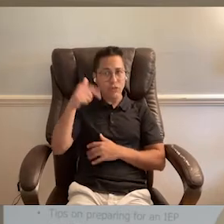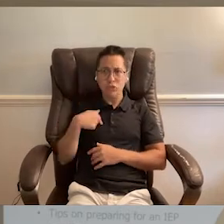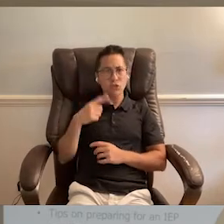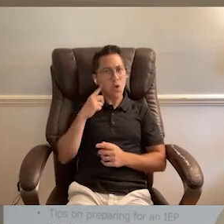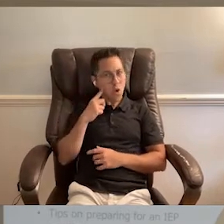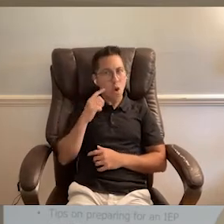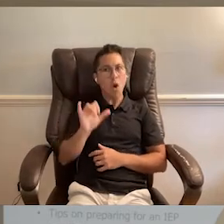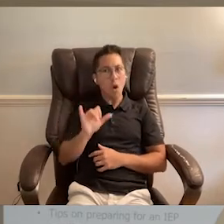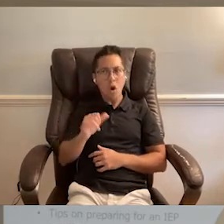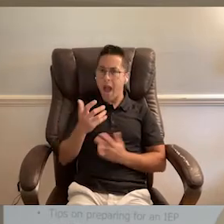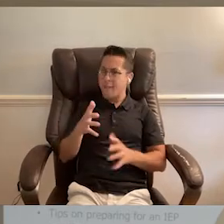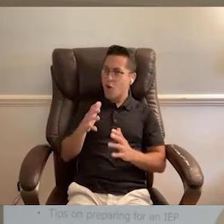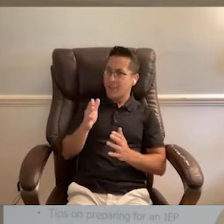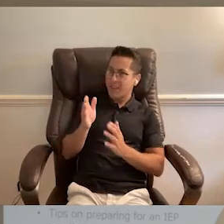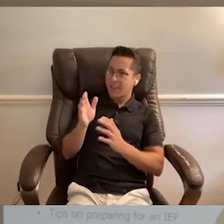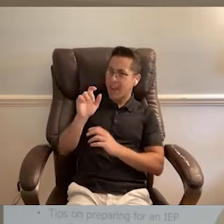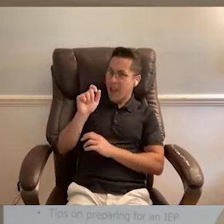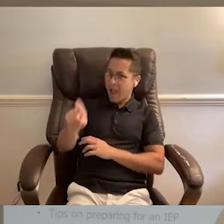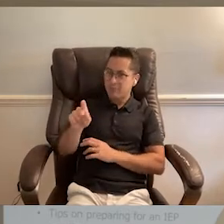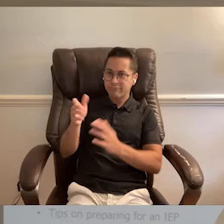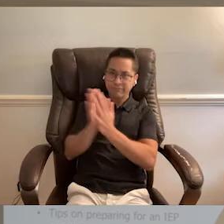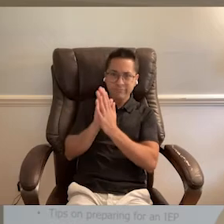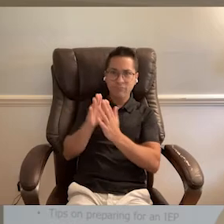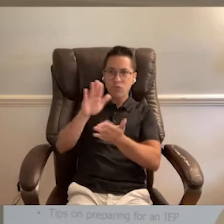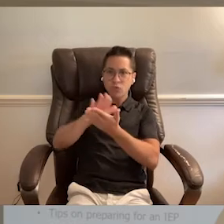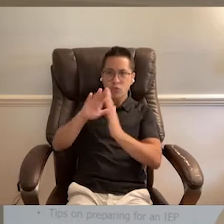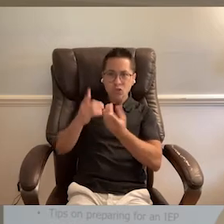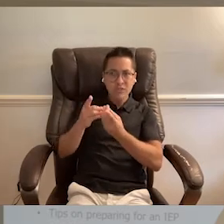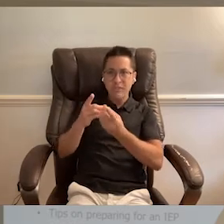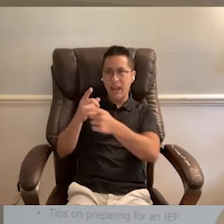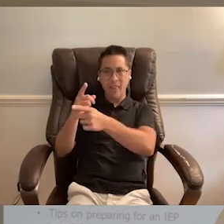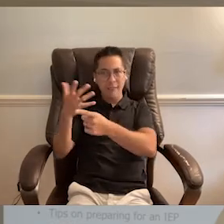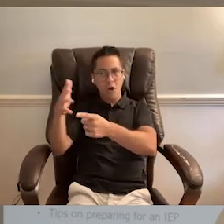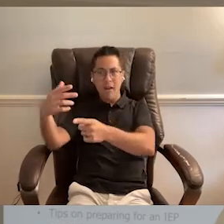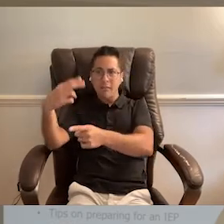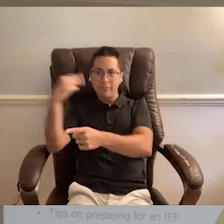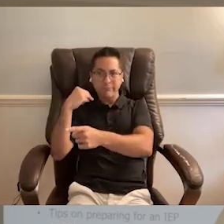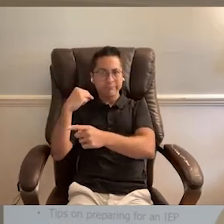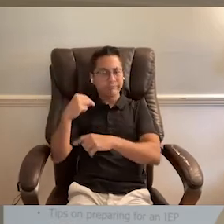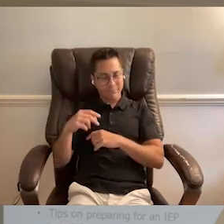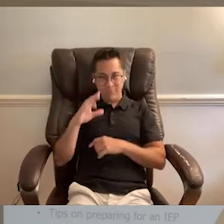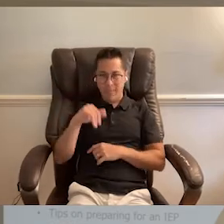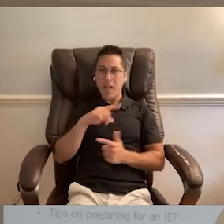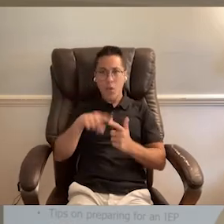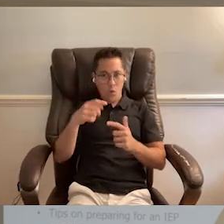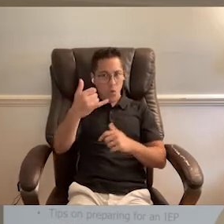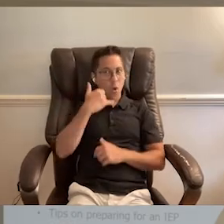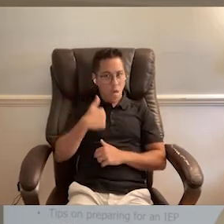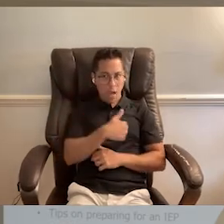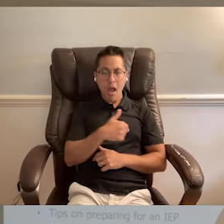asked the school district for something and they've already said no, that's when you can call us and do an intake. And we